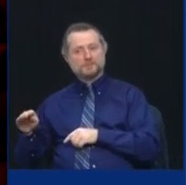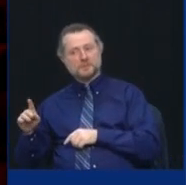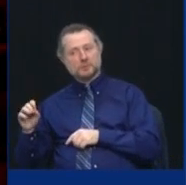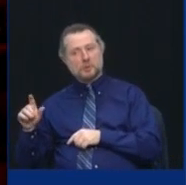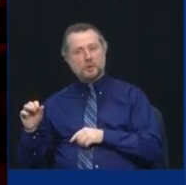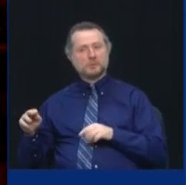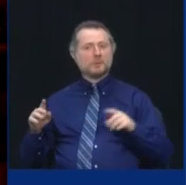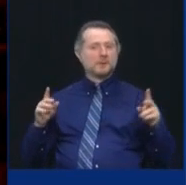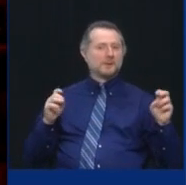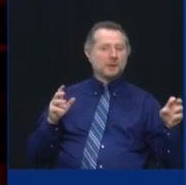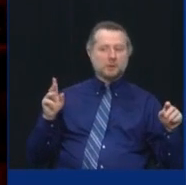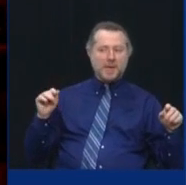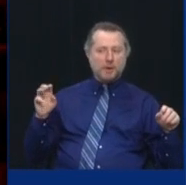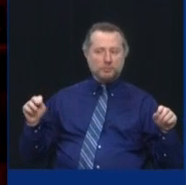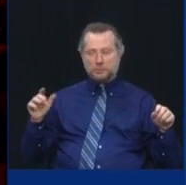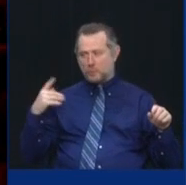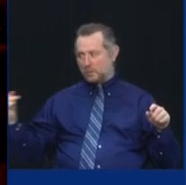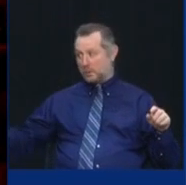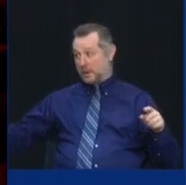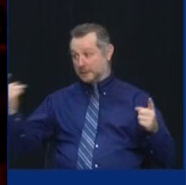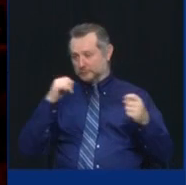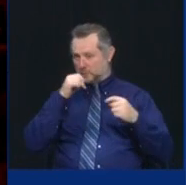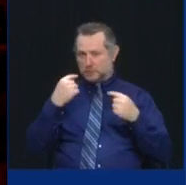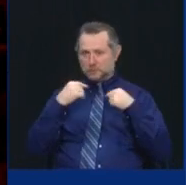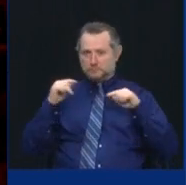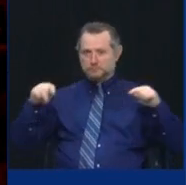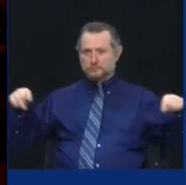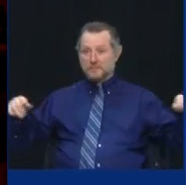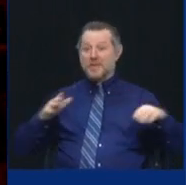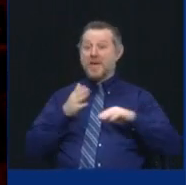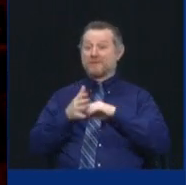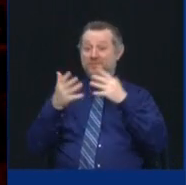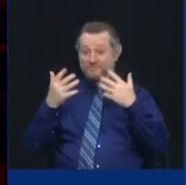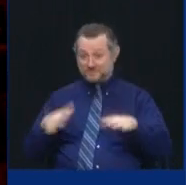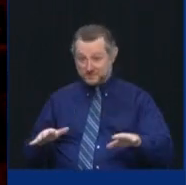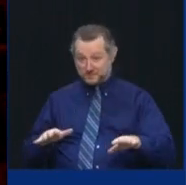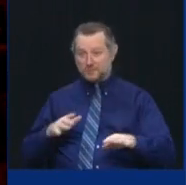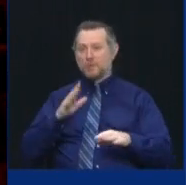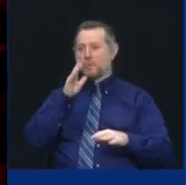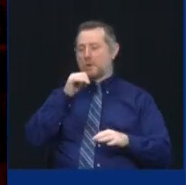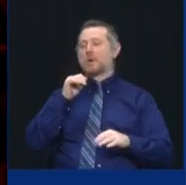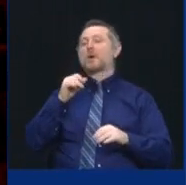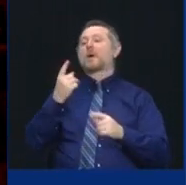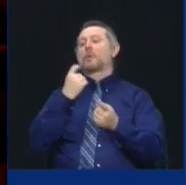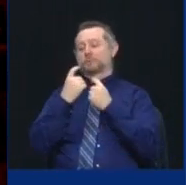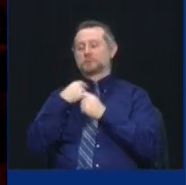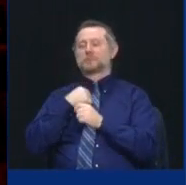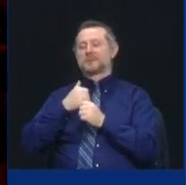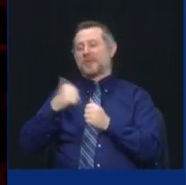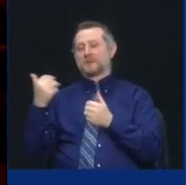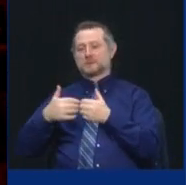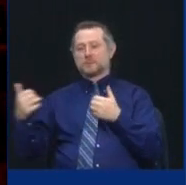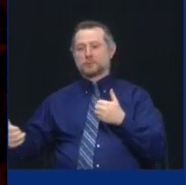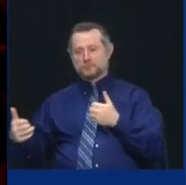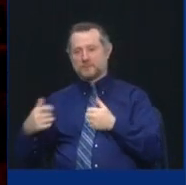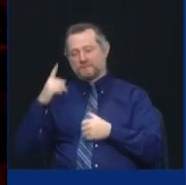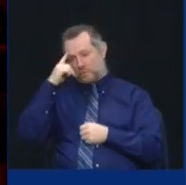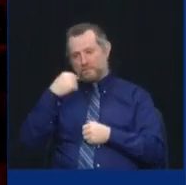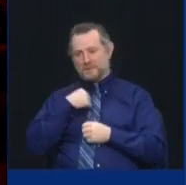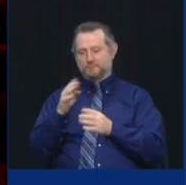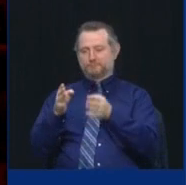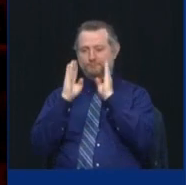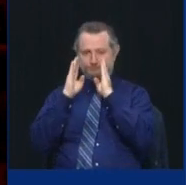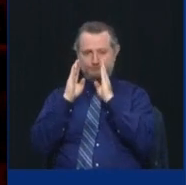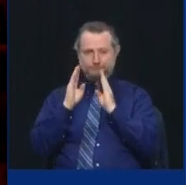or Karen Hempel. I'll then stay behind and answer any questions for myself